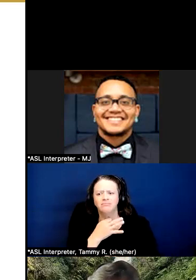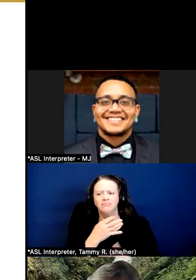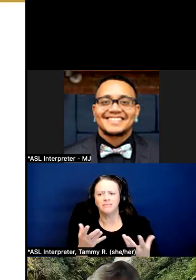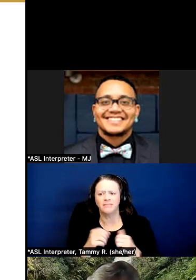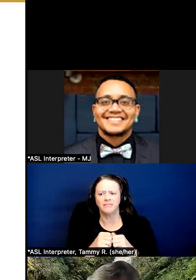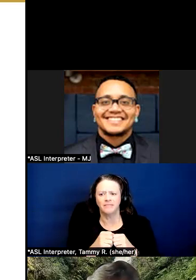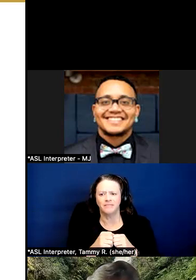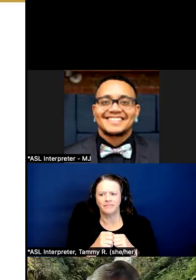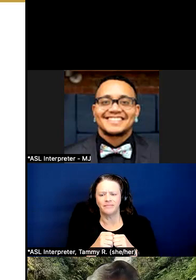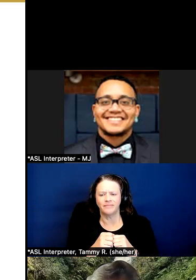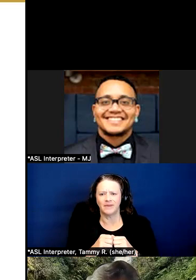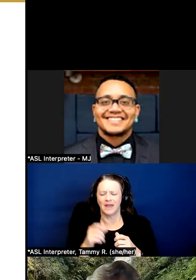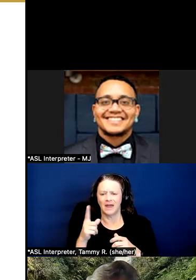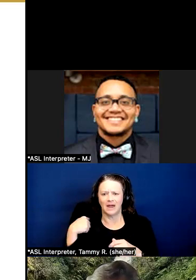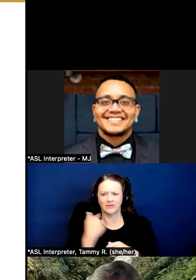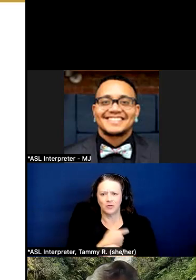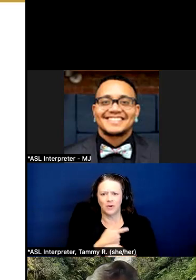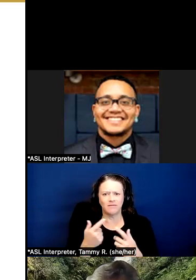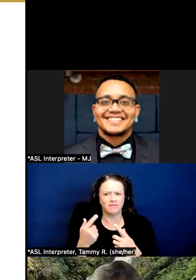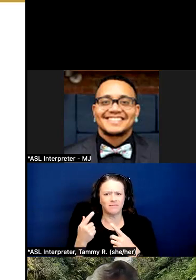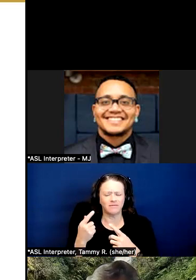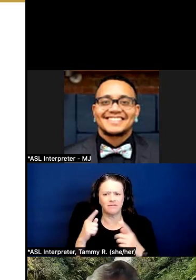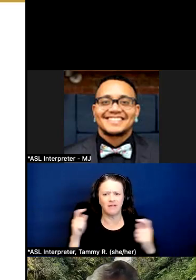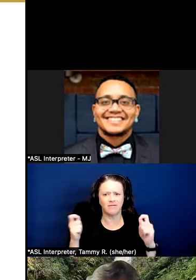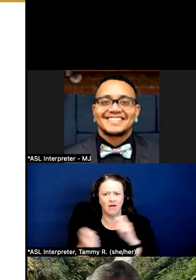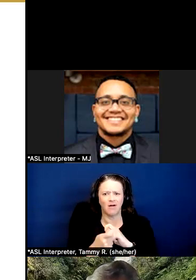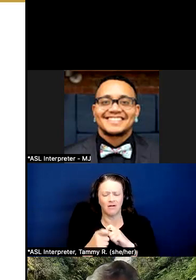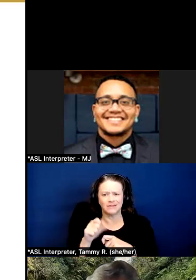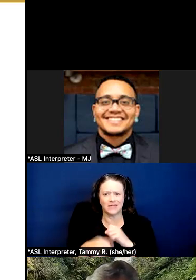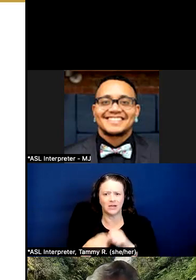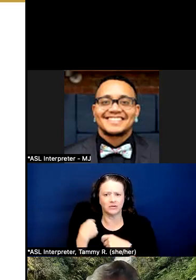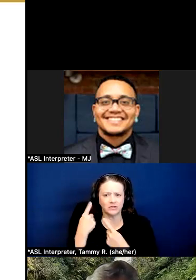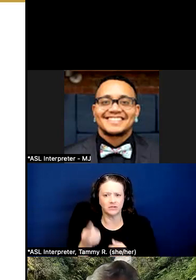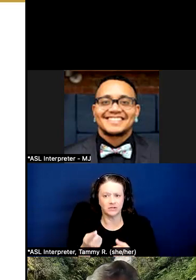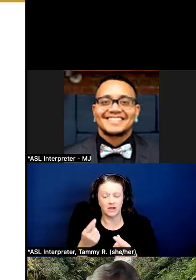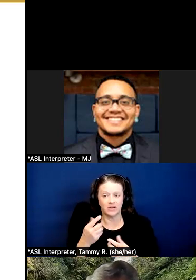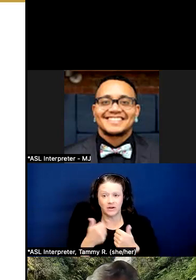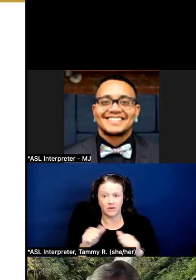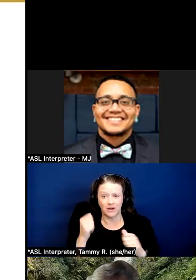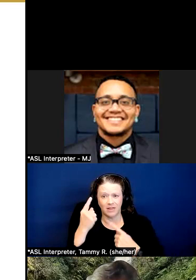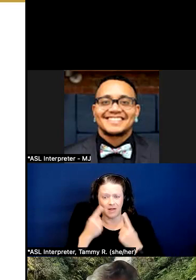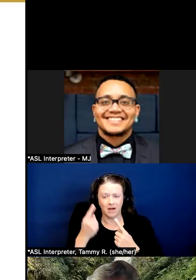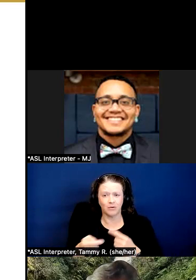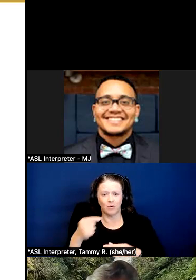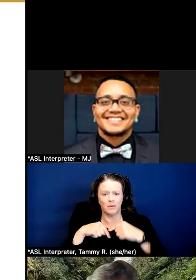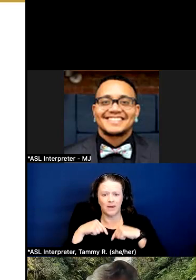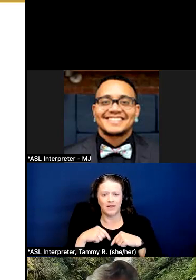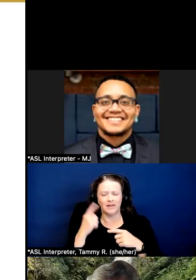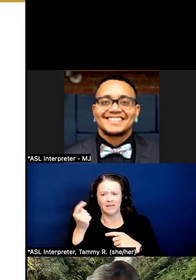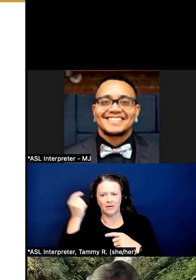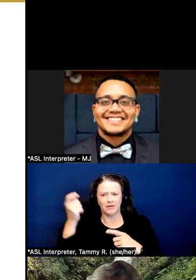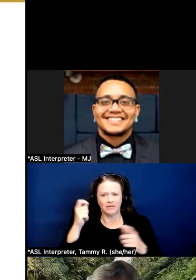we've evolved over the last decade, is there any thought to going back? Because I felt like that theory of change early in what I think it